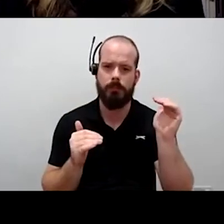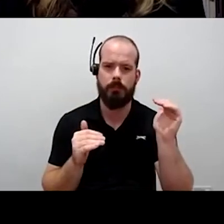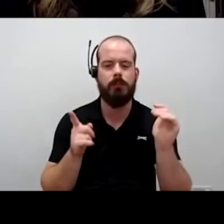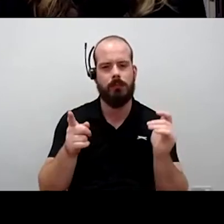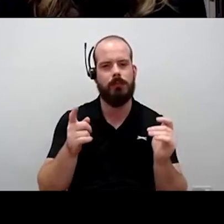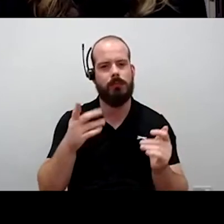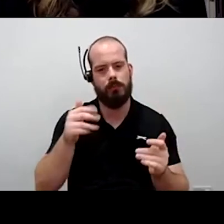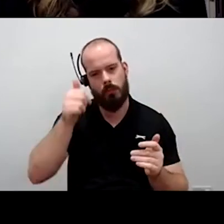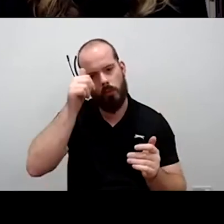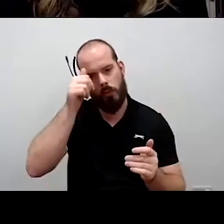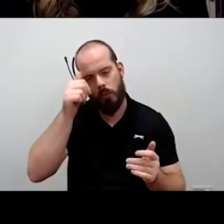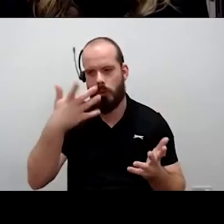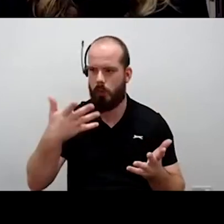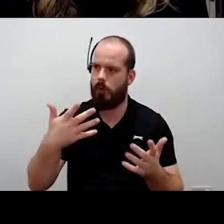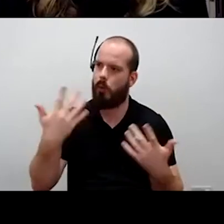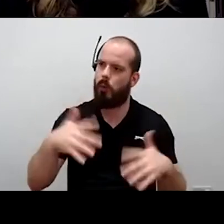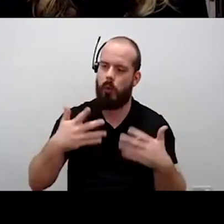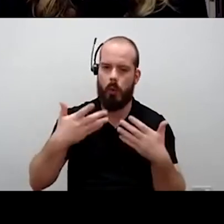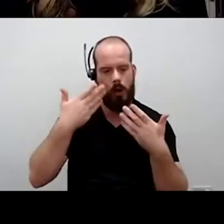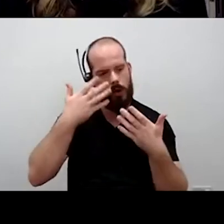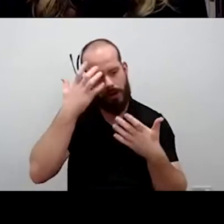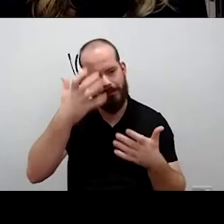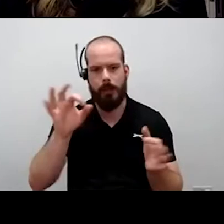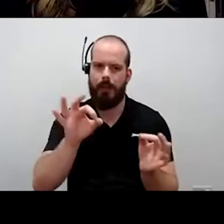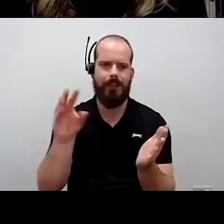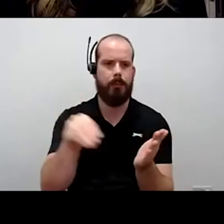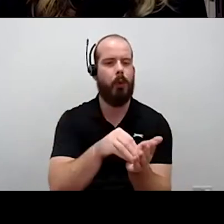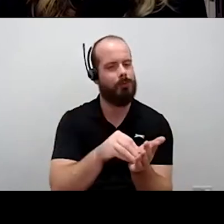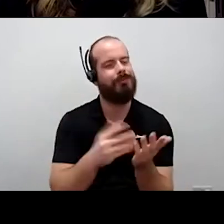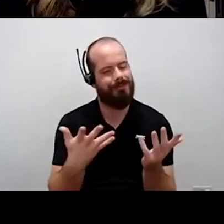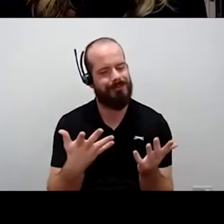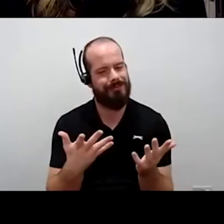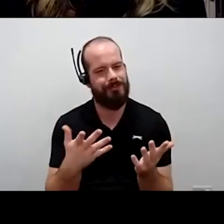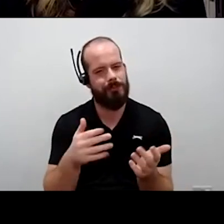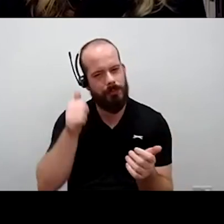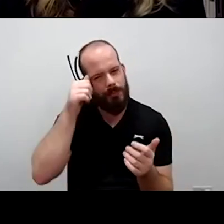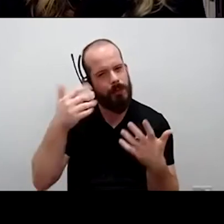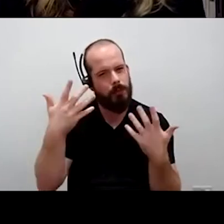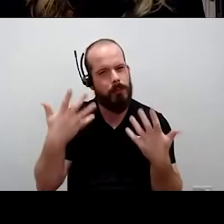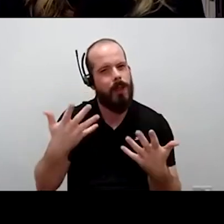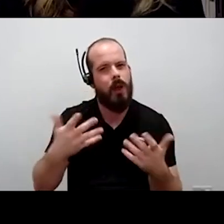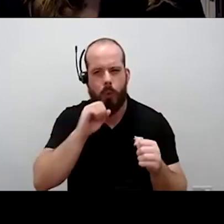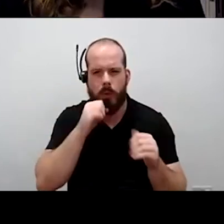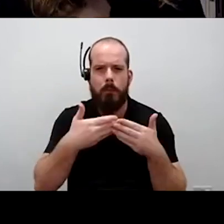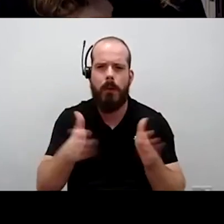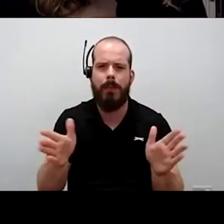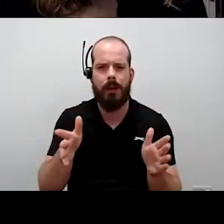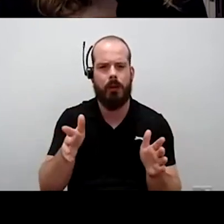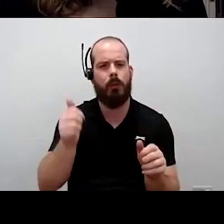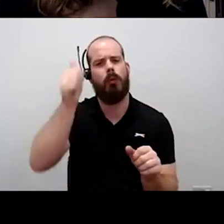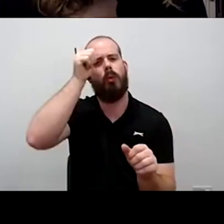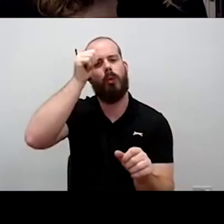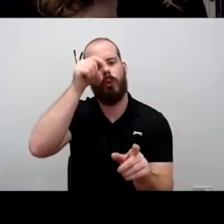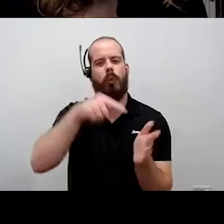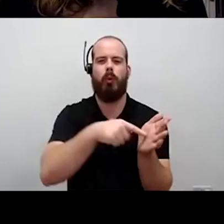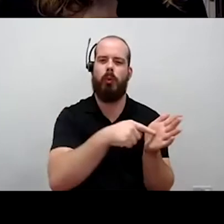run off a cliff and the legs are still running like mad. So I think we're going to see some of that stuff come home to roost. But in the long run, just as your